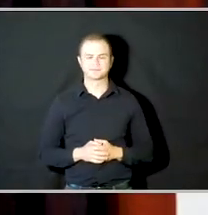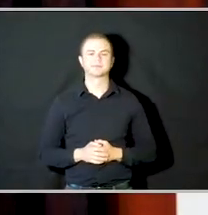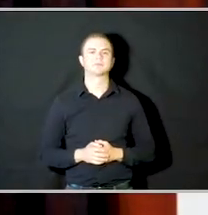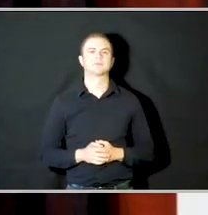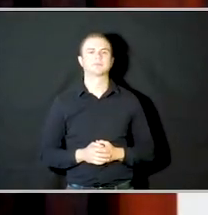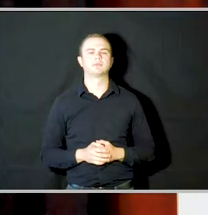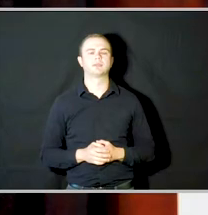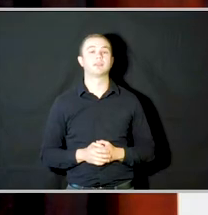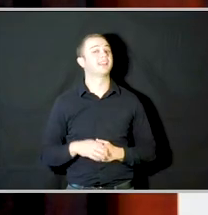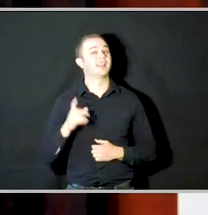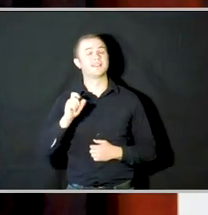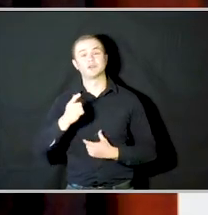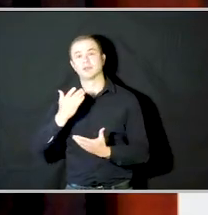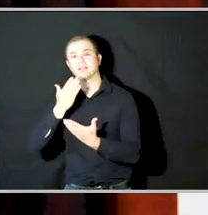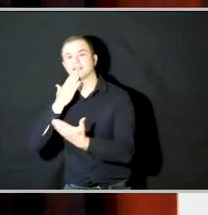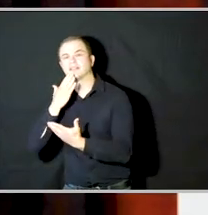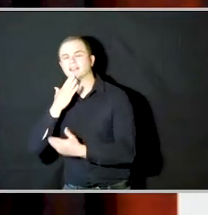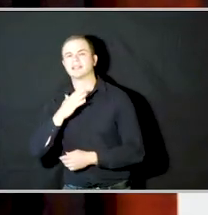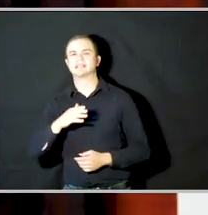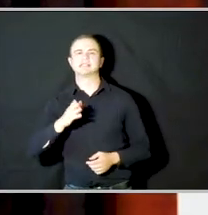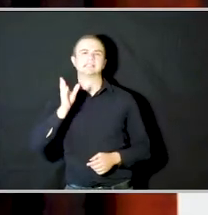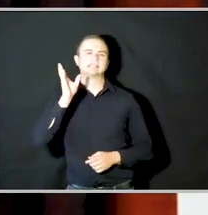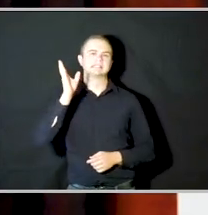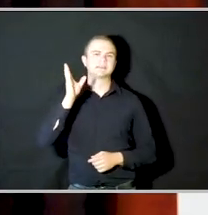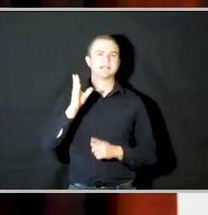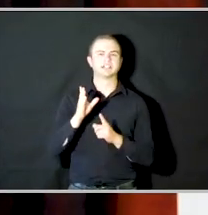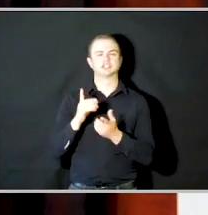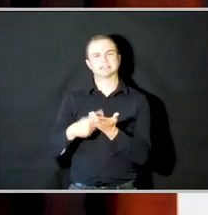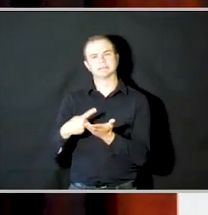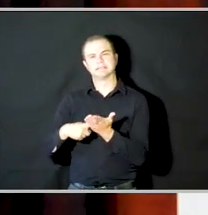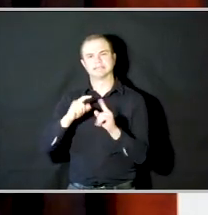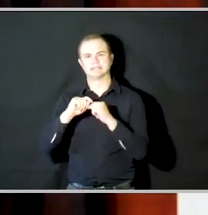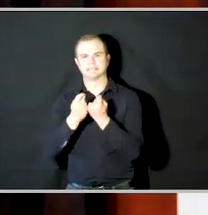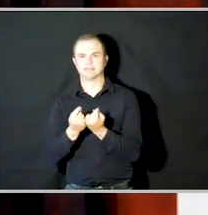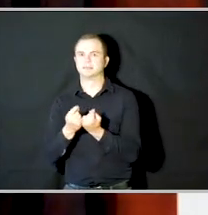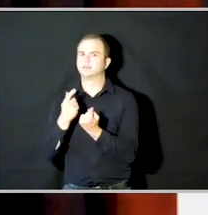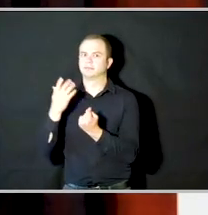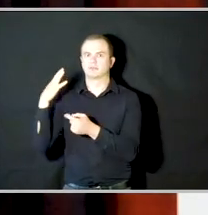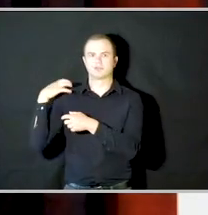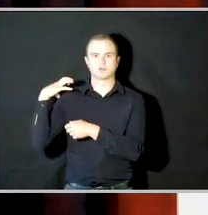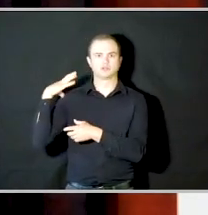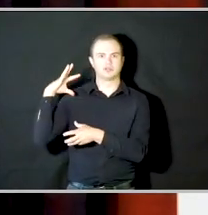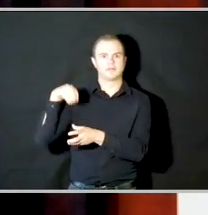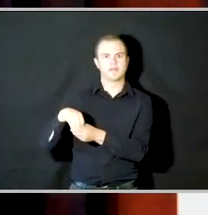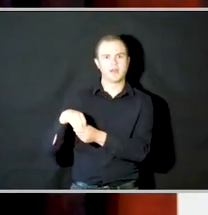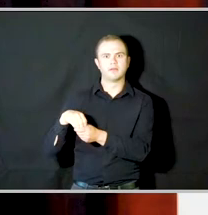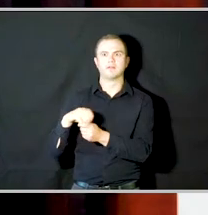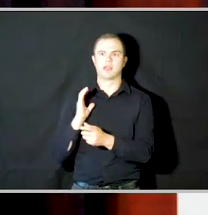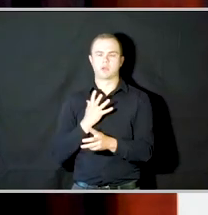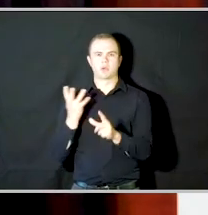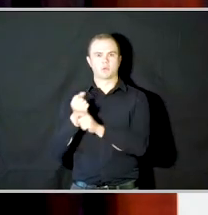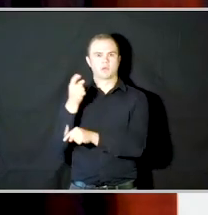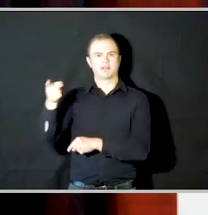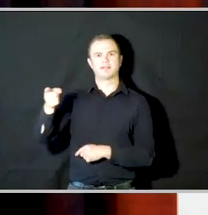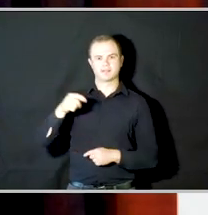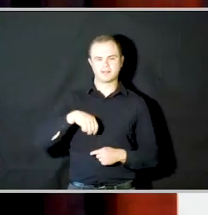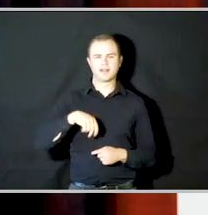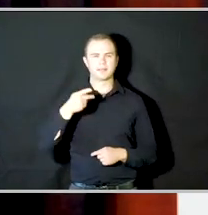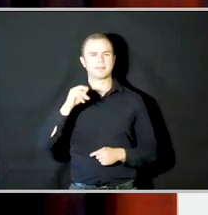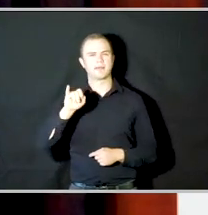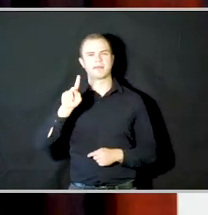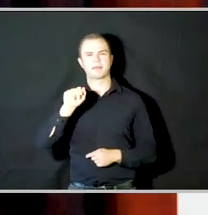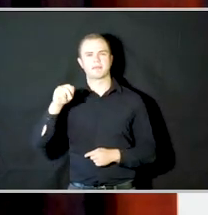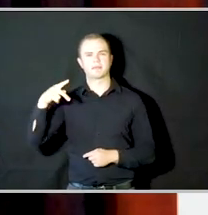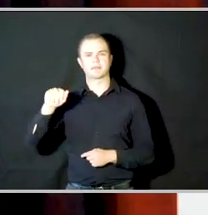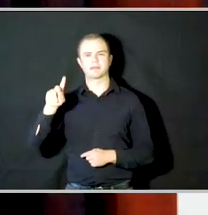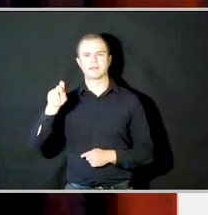I really have to thank the speech and debate team, our coaches, and everyone involved for our victory this year at Pi Kappa Delta. So,